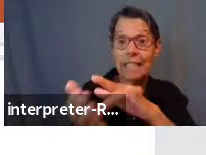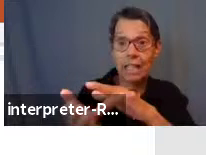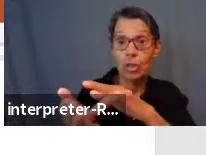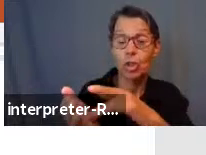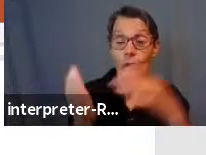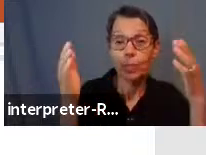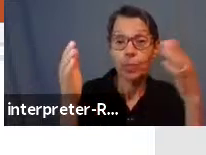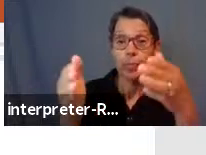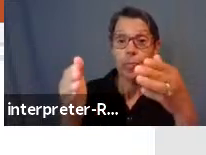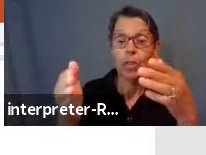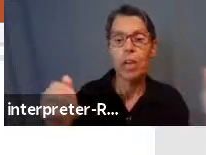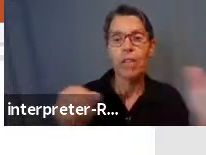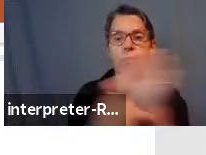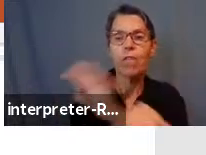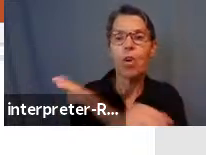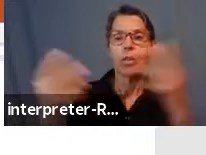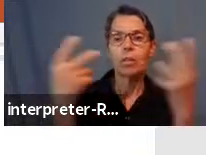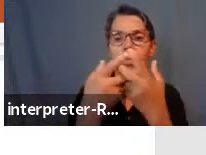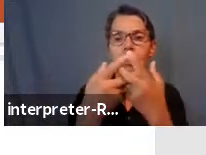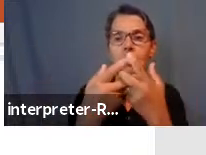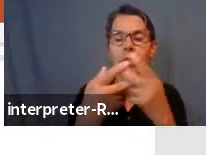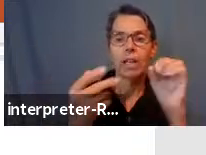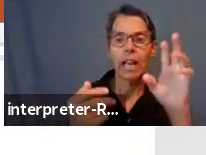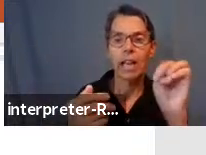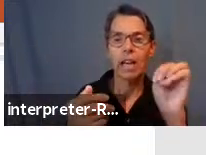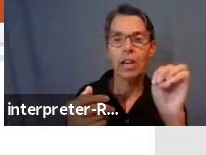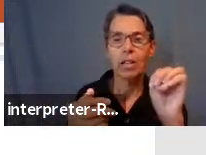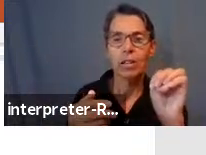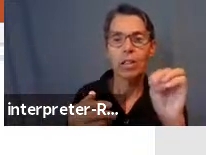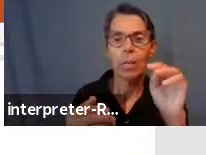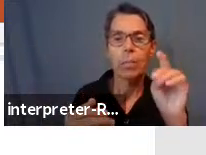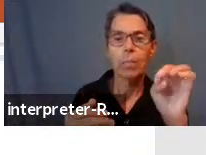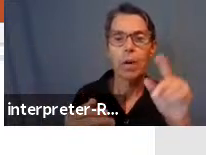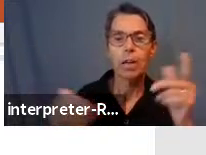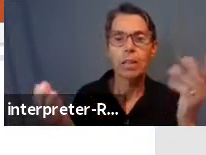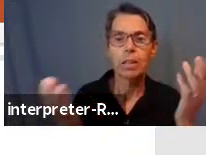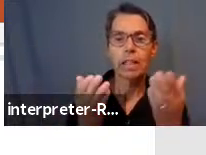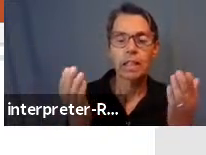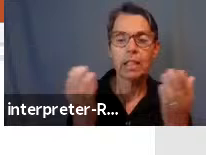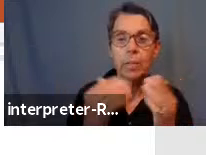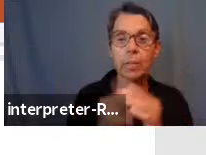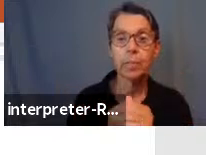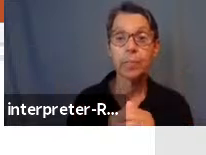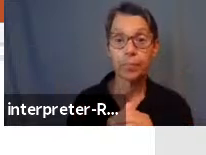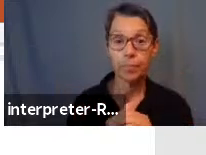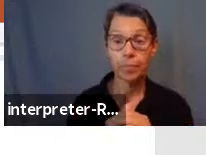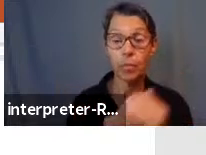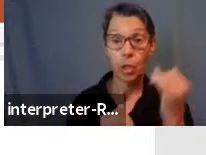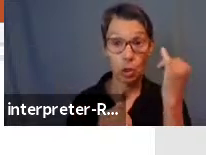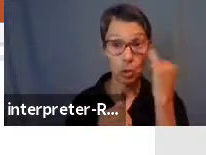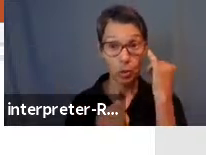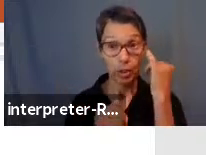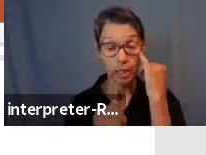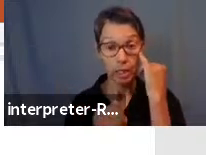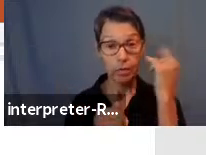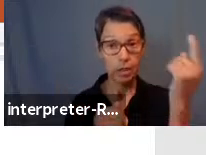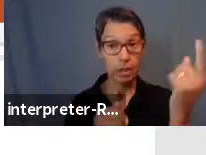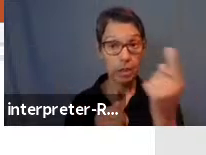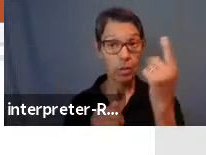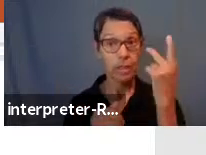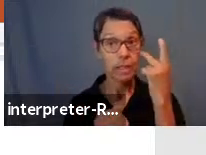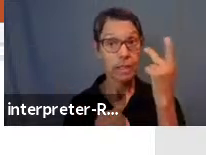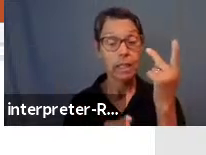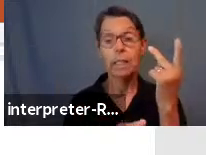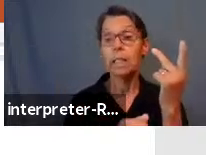have full integrated care model here. So if they're seeing a provider, they have